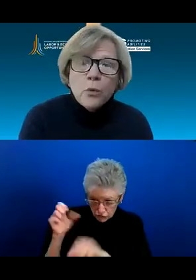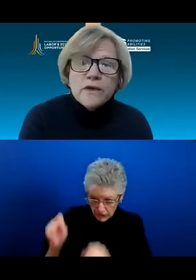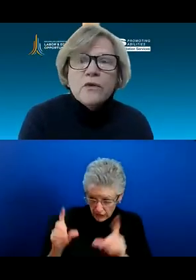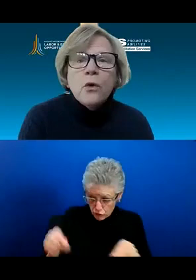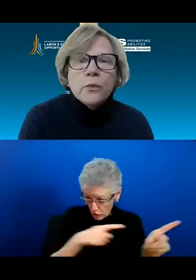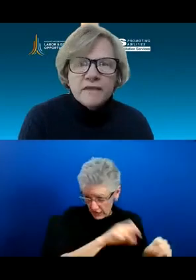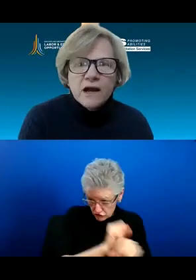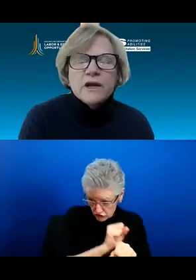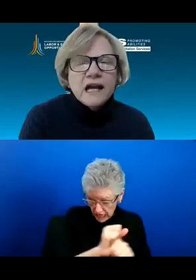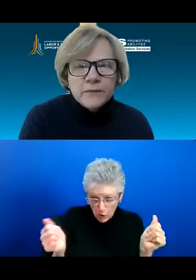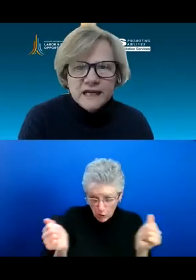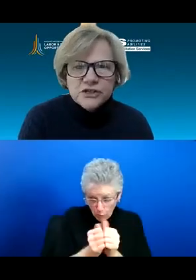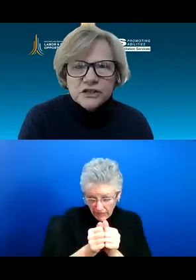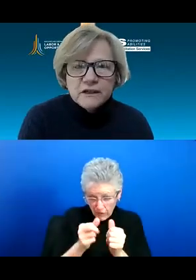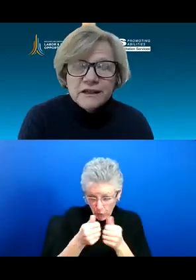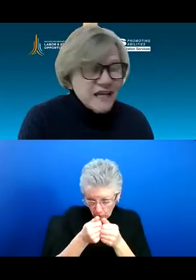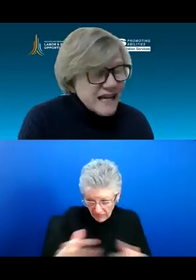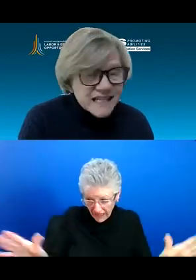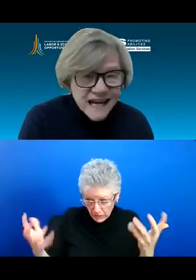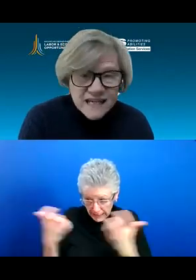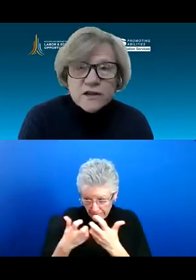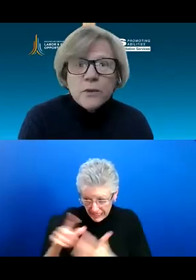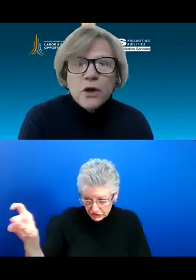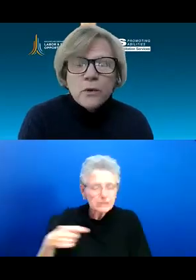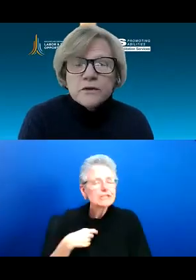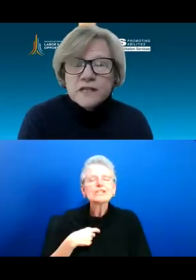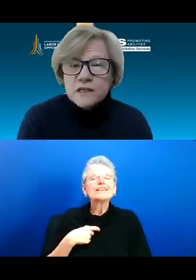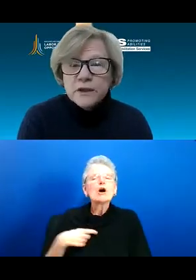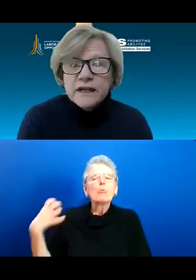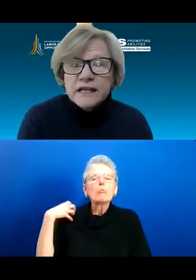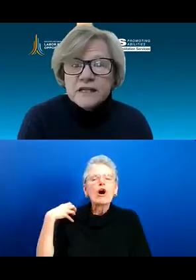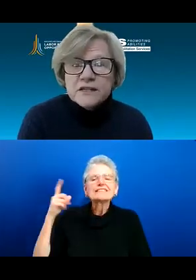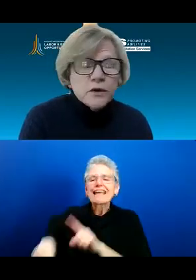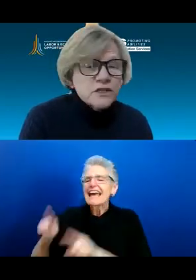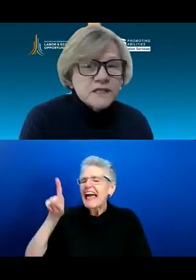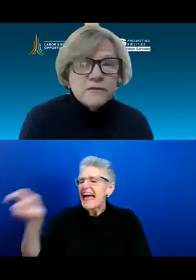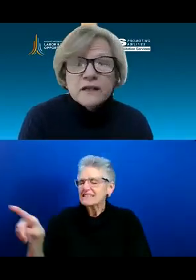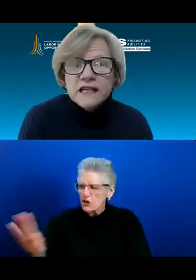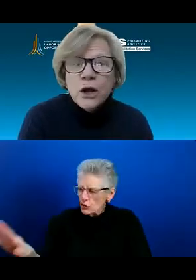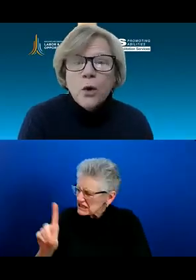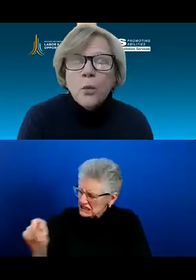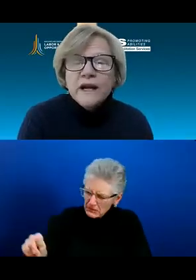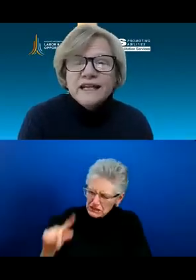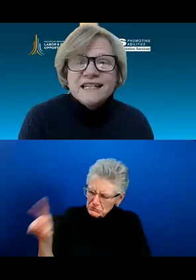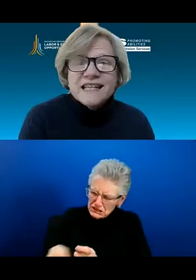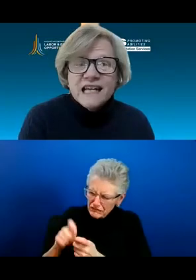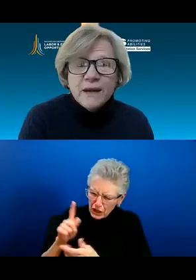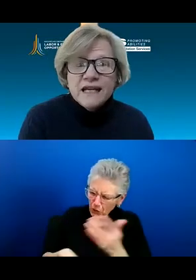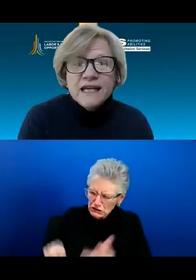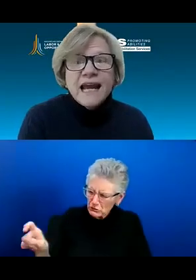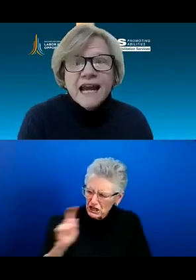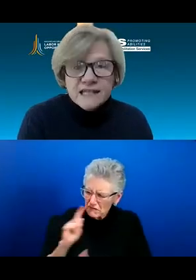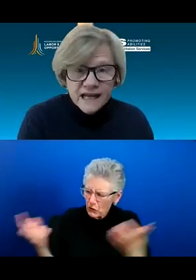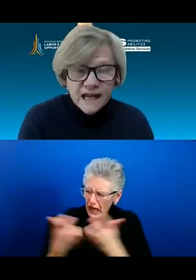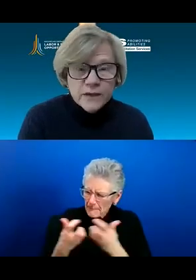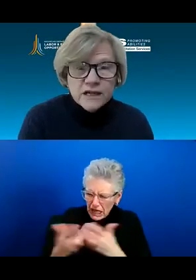job with or without accommodation. You can't ask them what their disability is or specifically what it is that they may